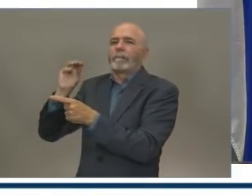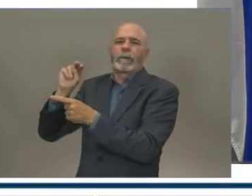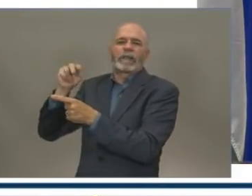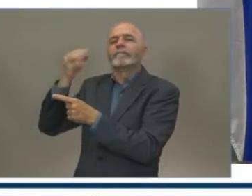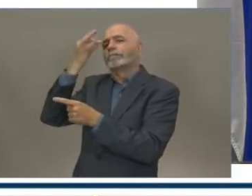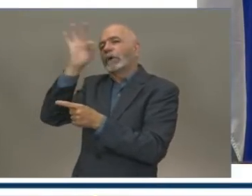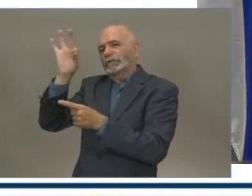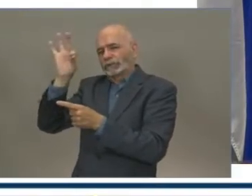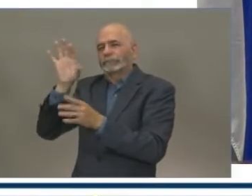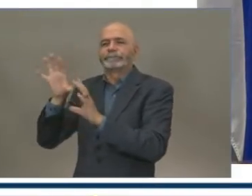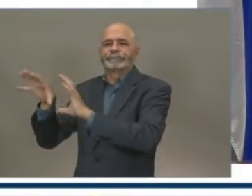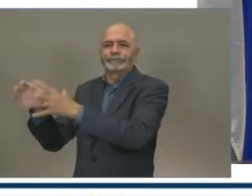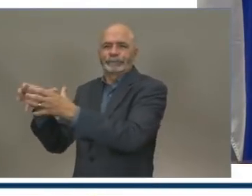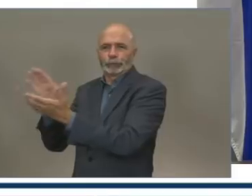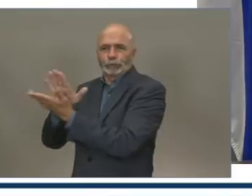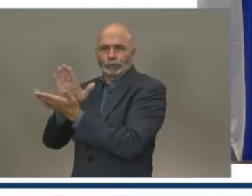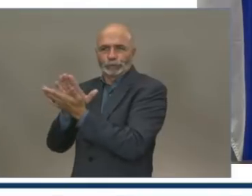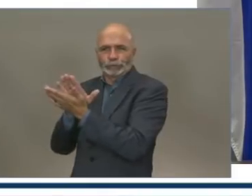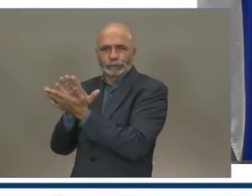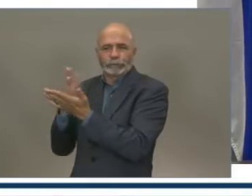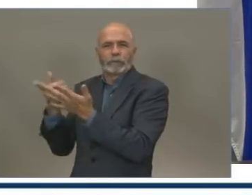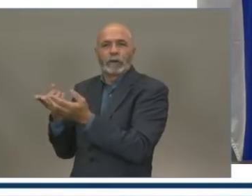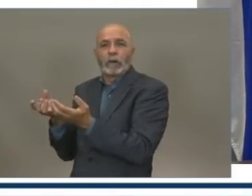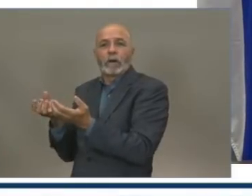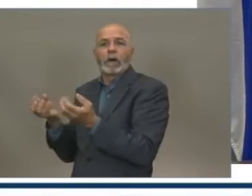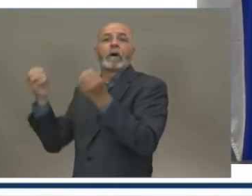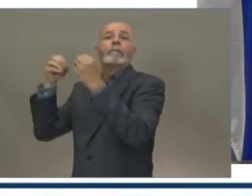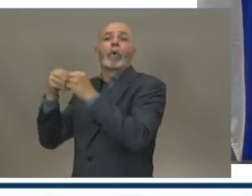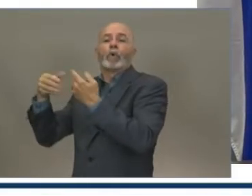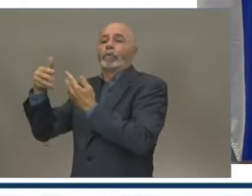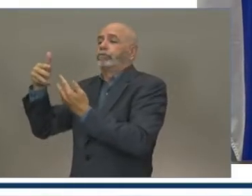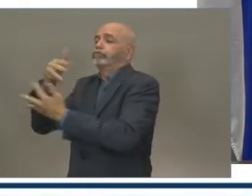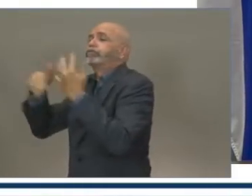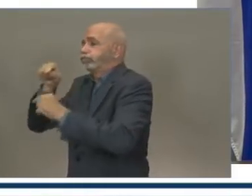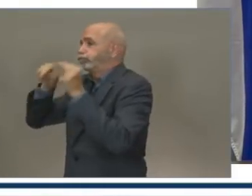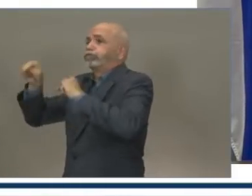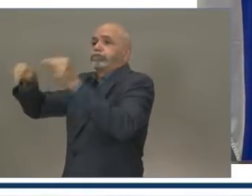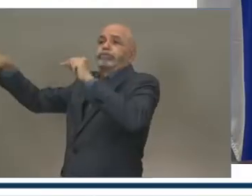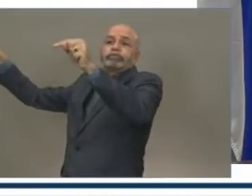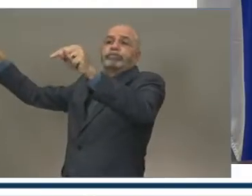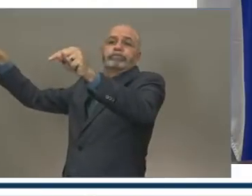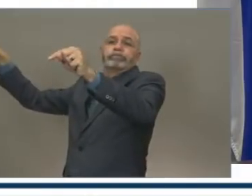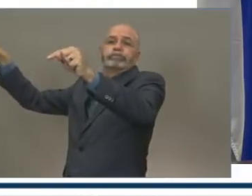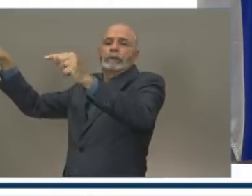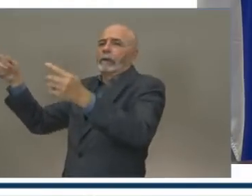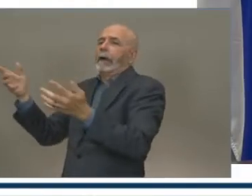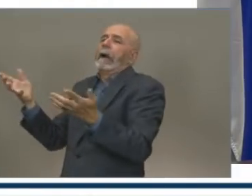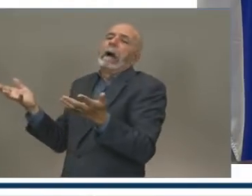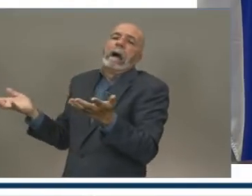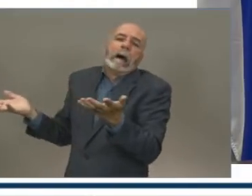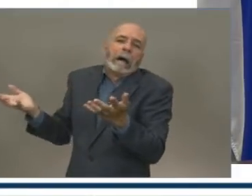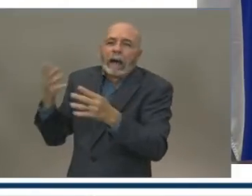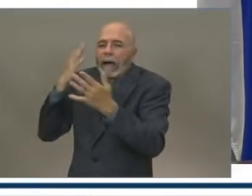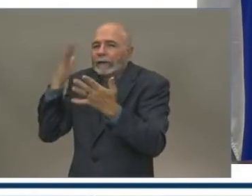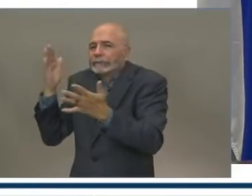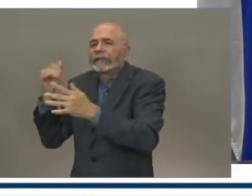has a much wider catchment area. So there's a number of factors and dynamics that go on that